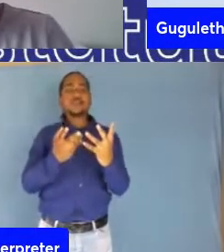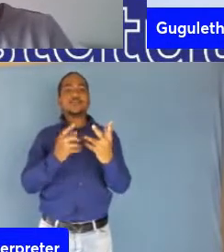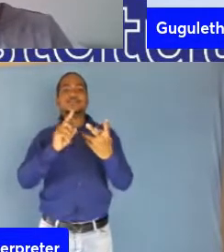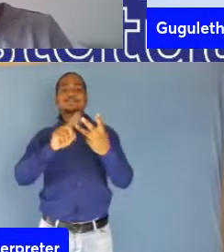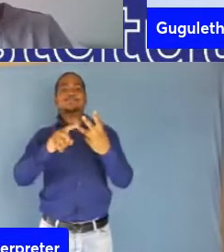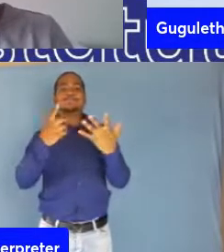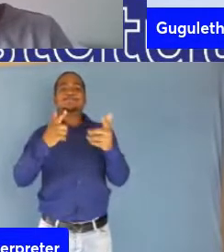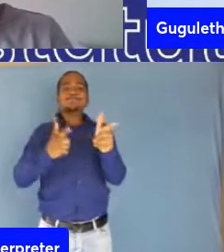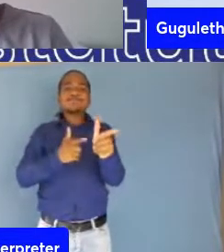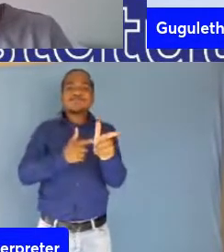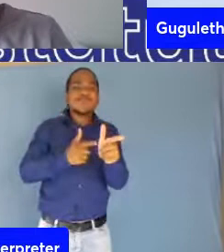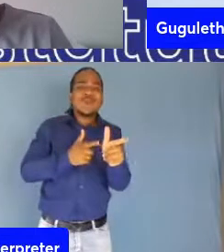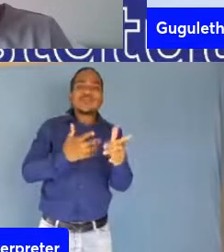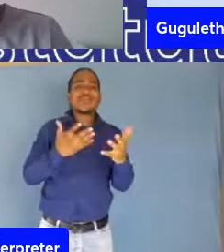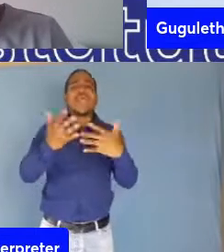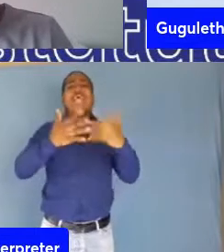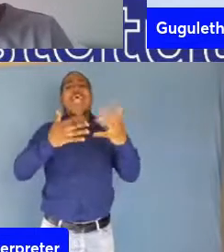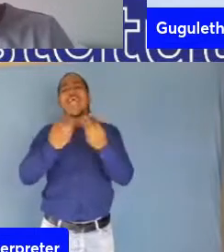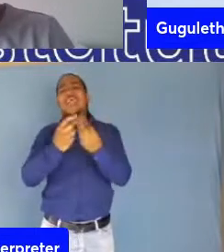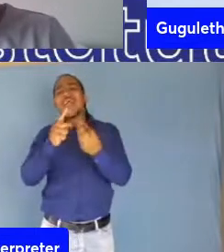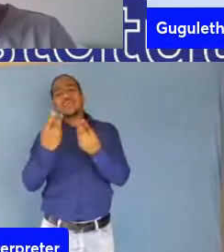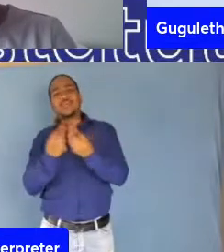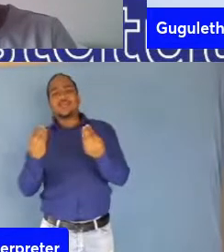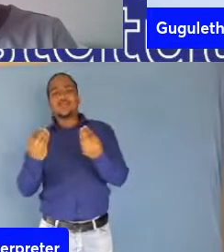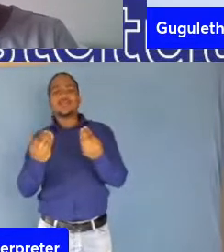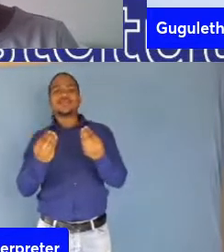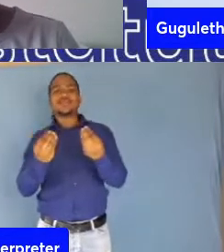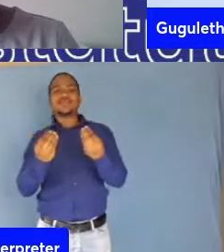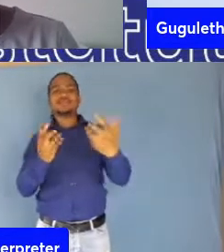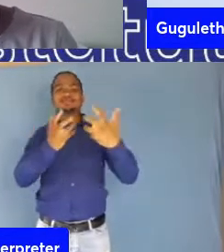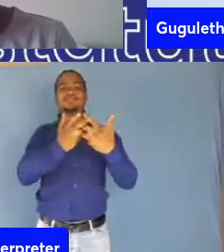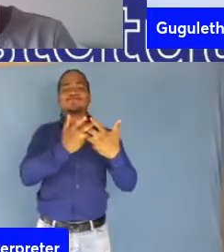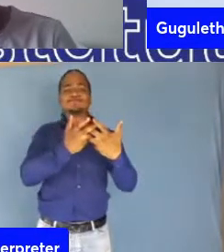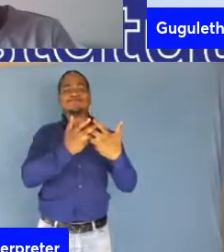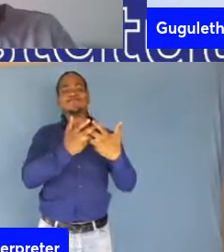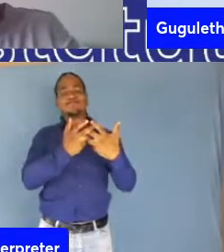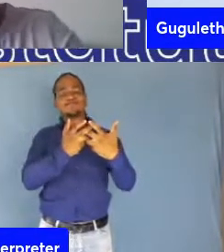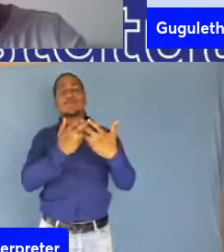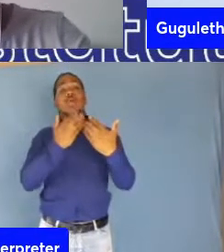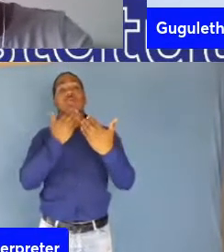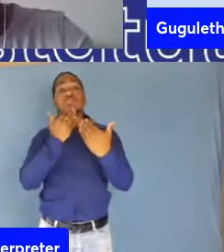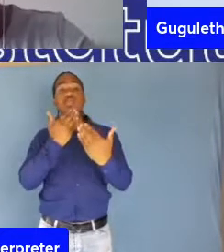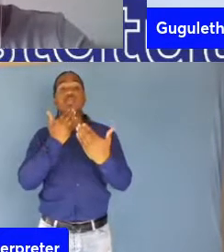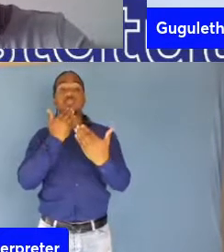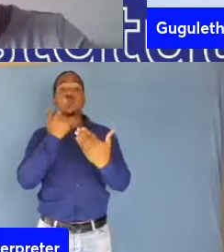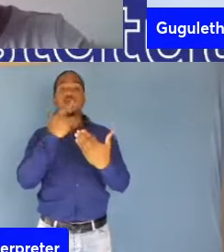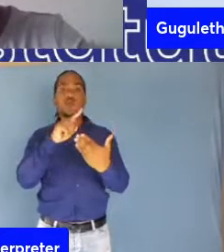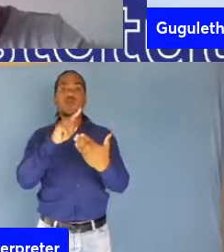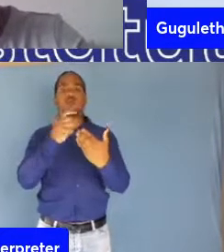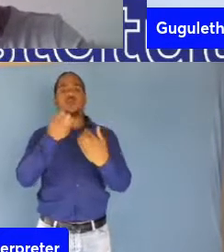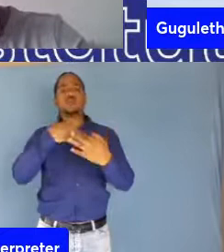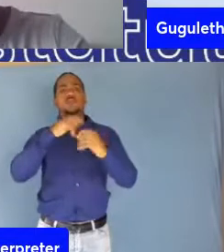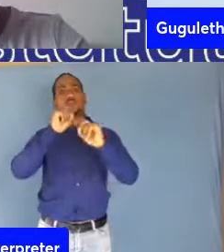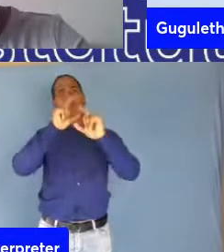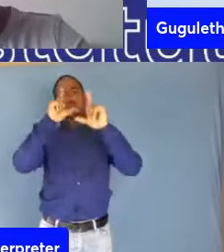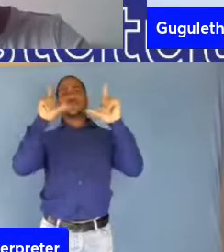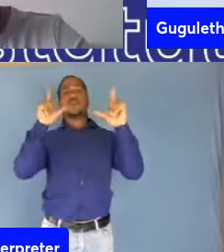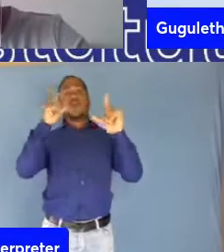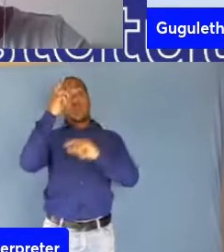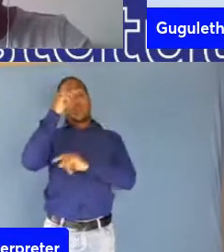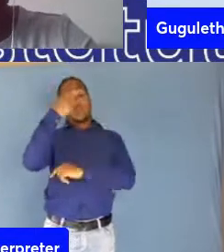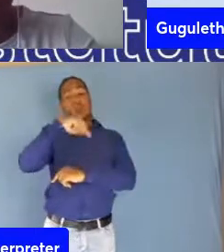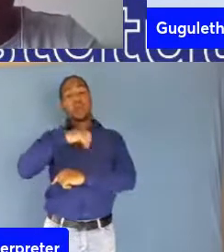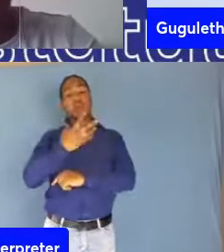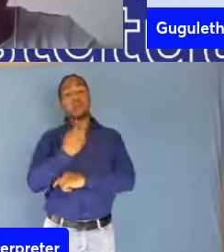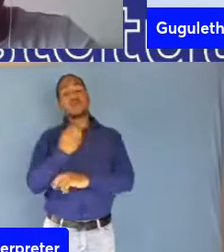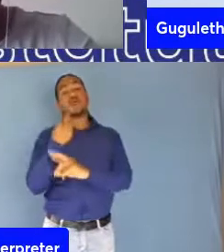molestation, anything related to that. But thank you for really opening our eyes. We all have a responsibility. We all